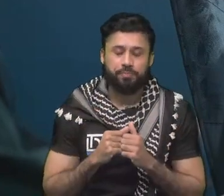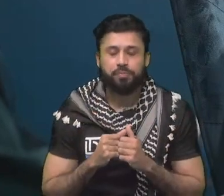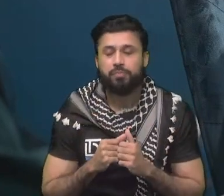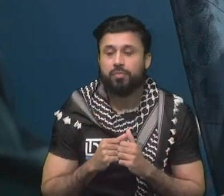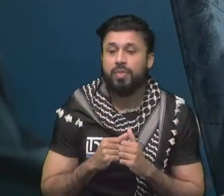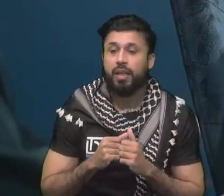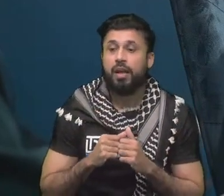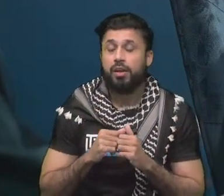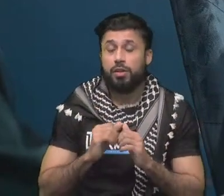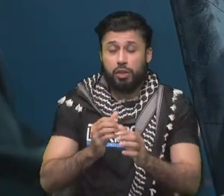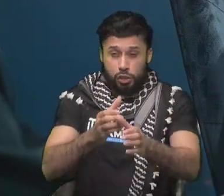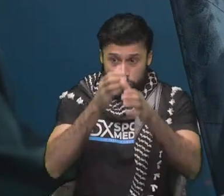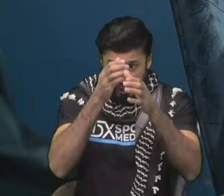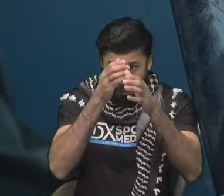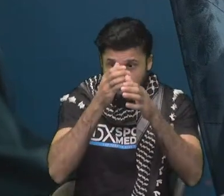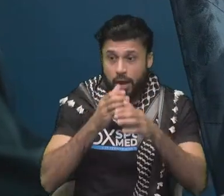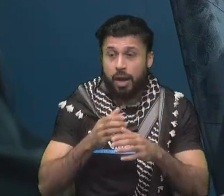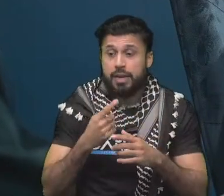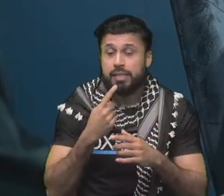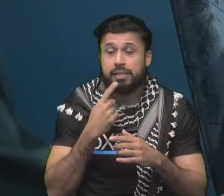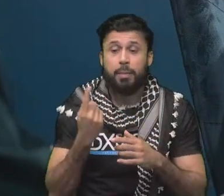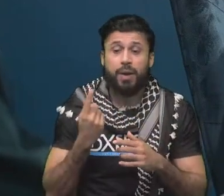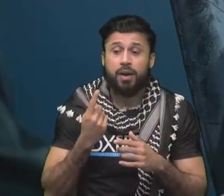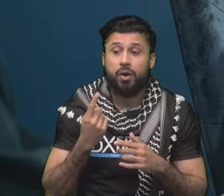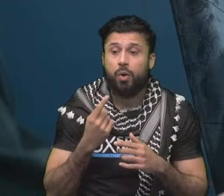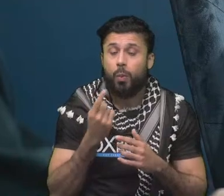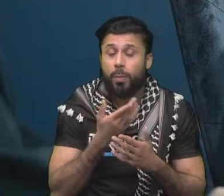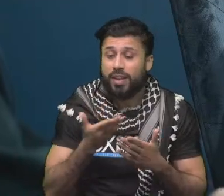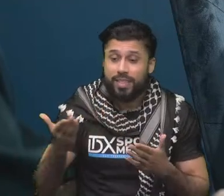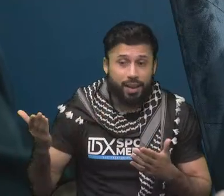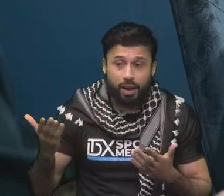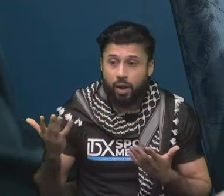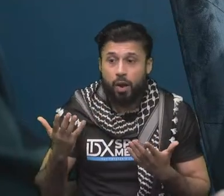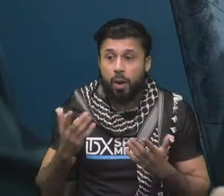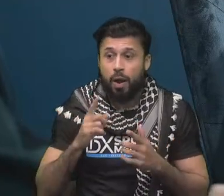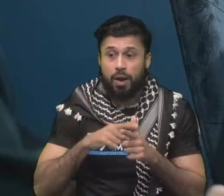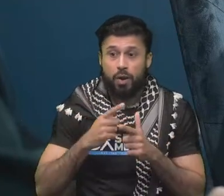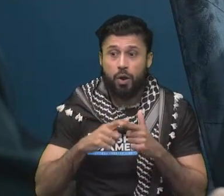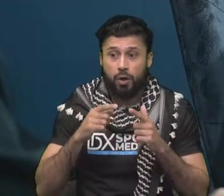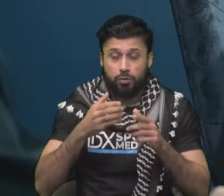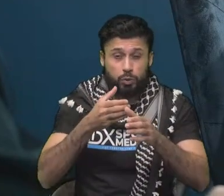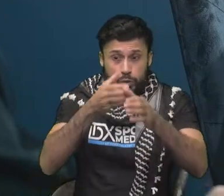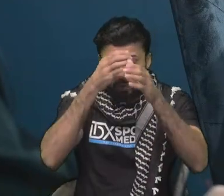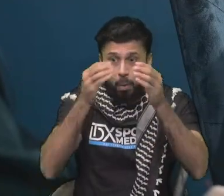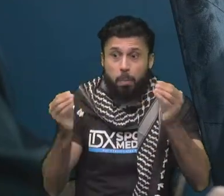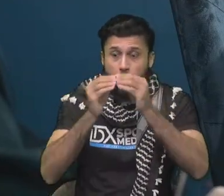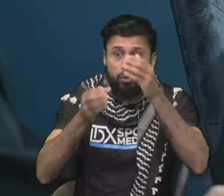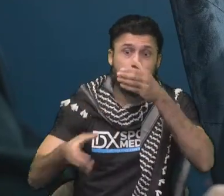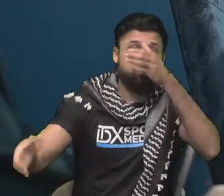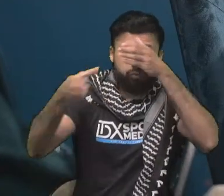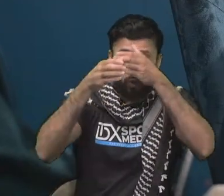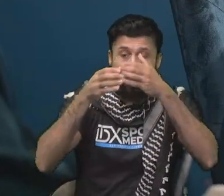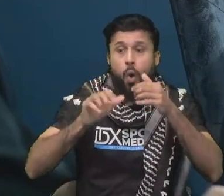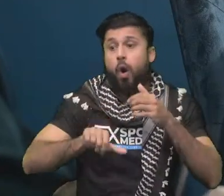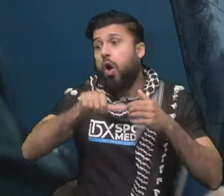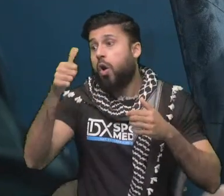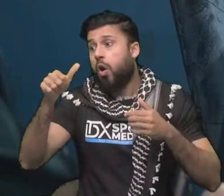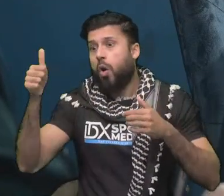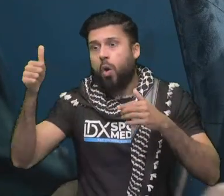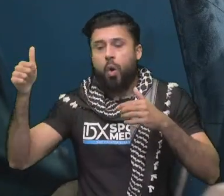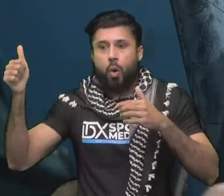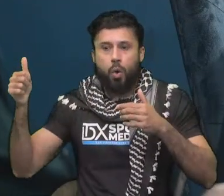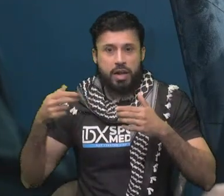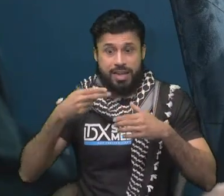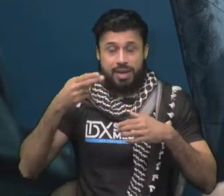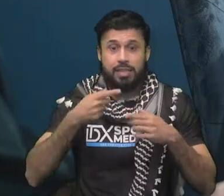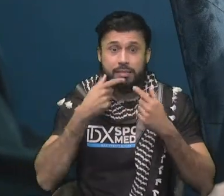yes, mashallah, that's my imam, that's my allama, right? So that's one of the delusions as well too, that you think that when you hear a hadith or an ayah